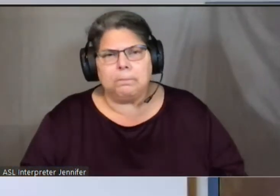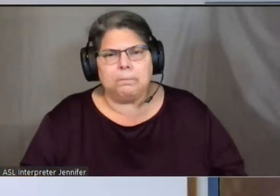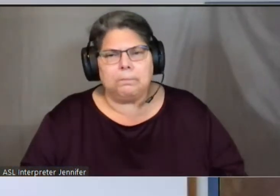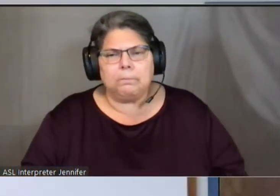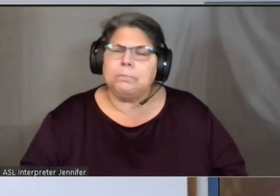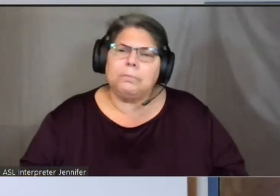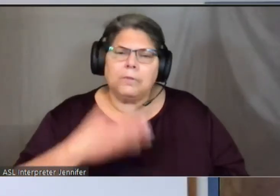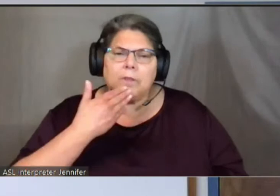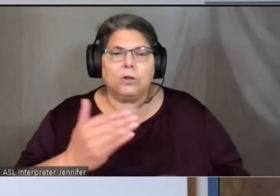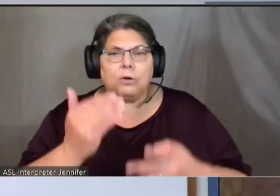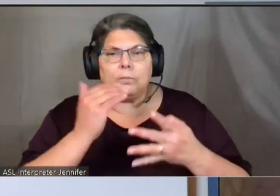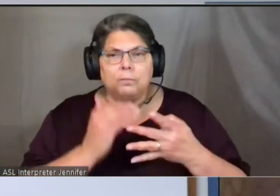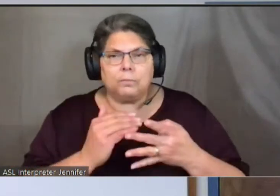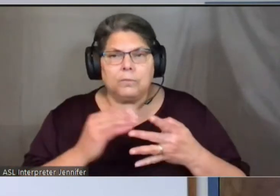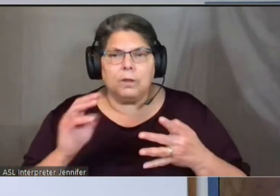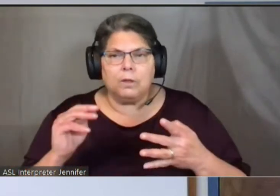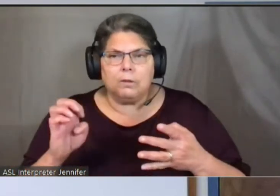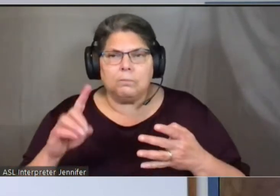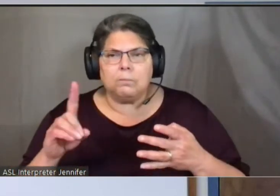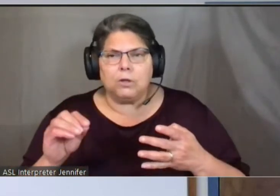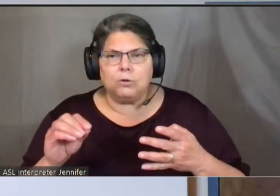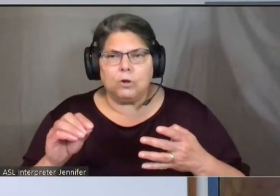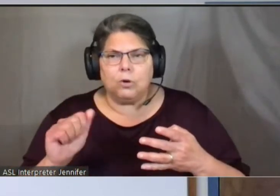Thank you. Next is going to be Mendocino Action News.